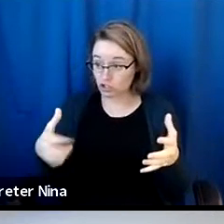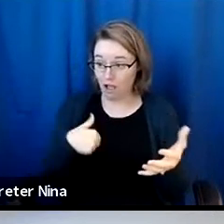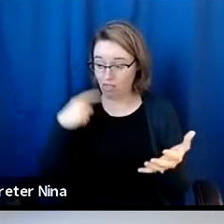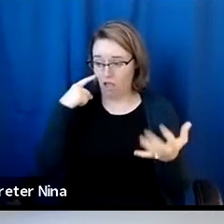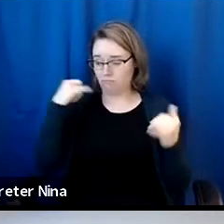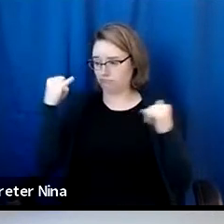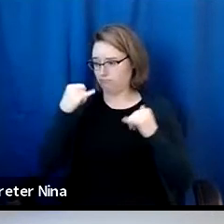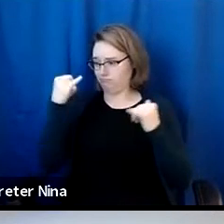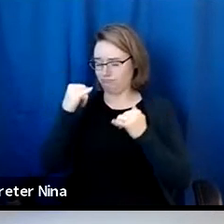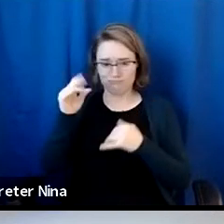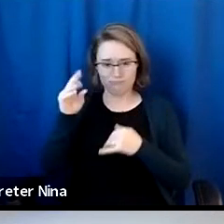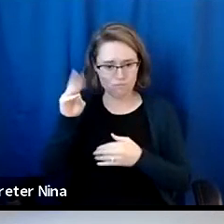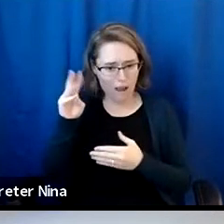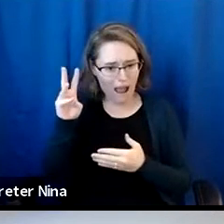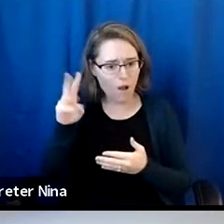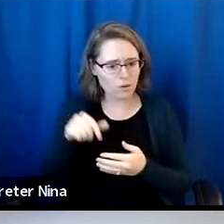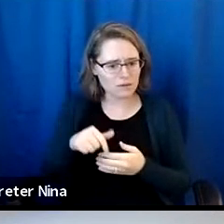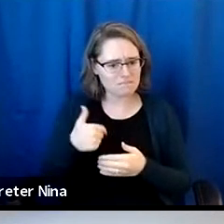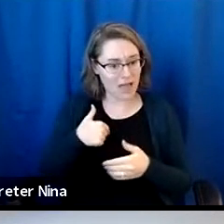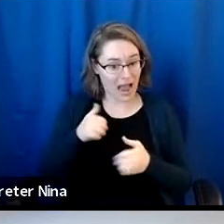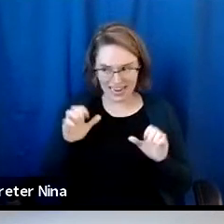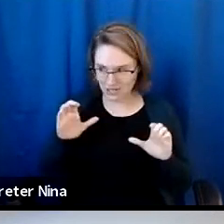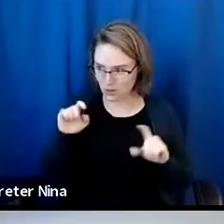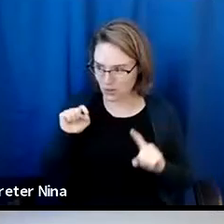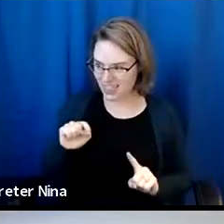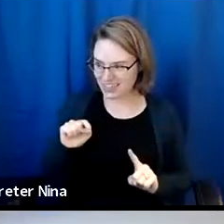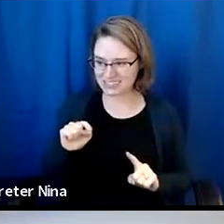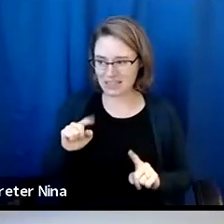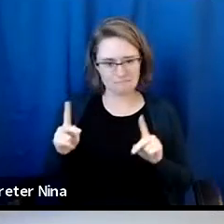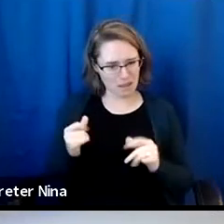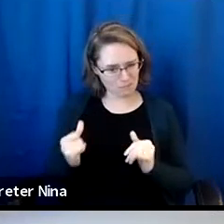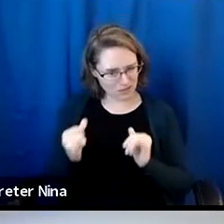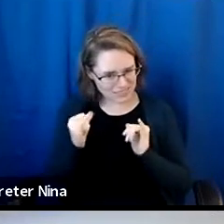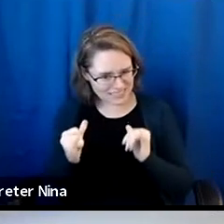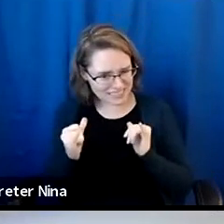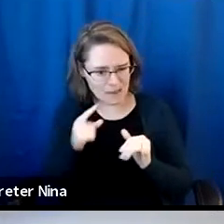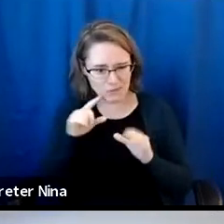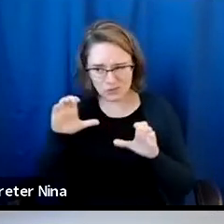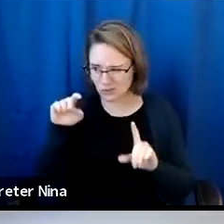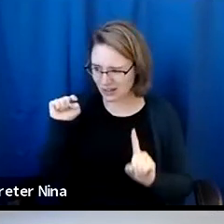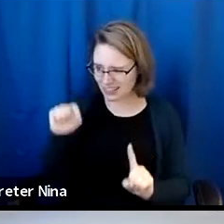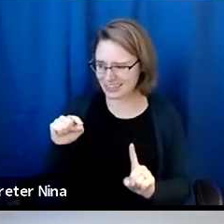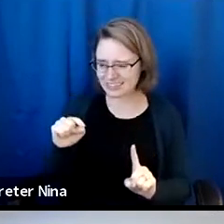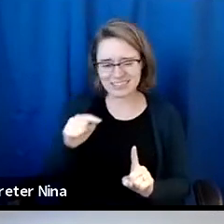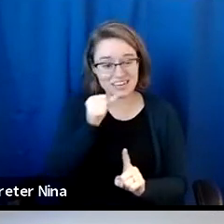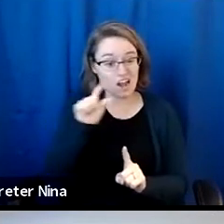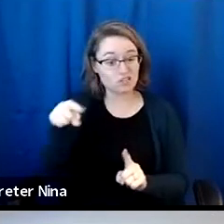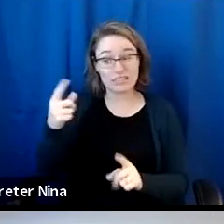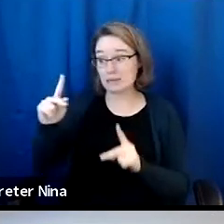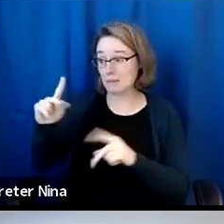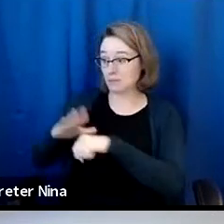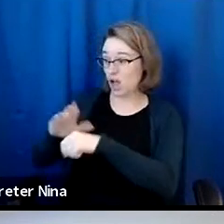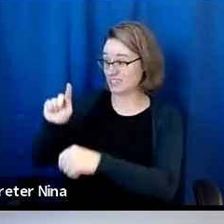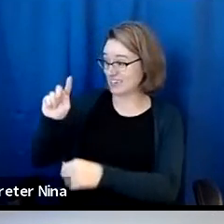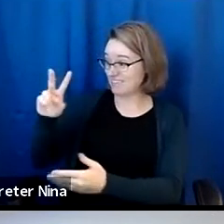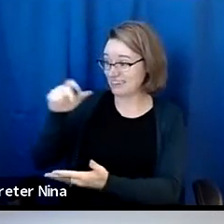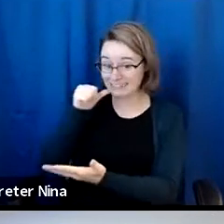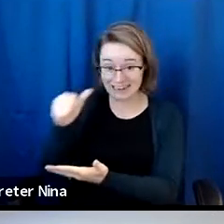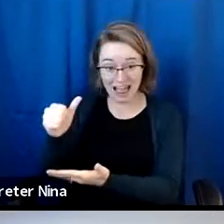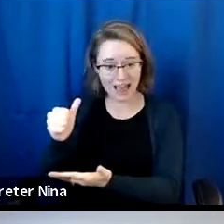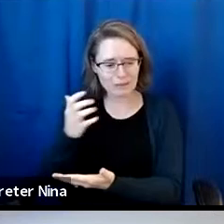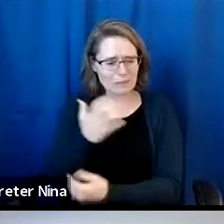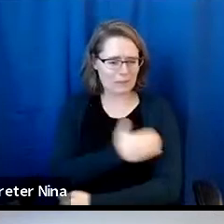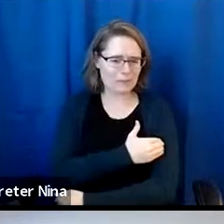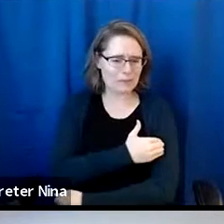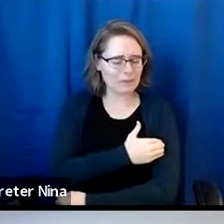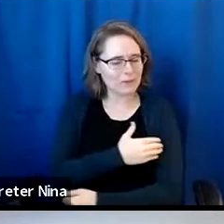thought, wow, I could do this. There's people like me that do this. It's not just the people on TV. So it's extremely